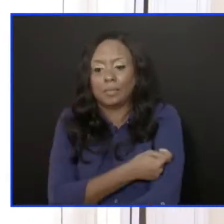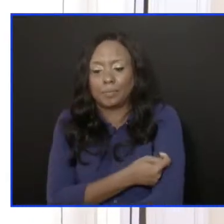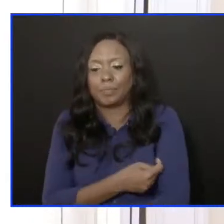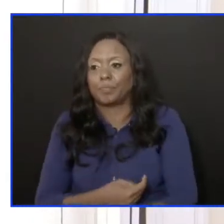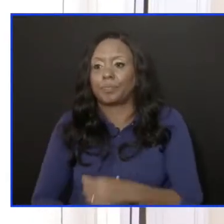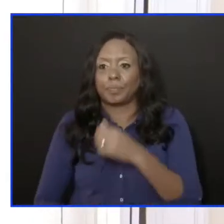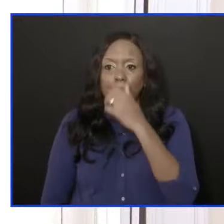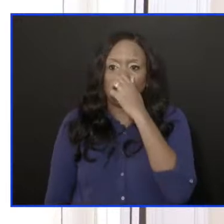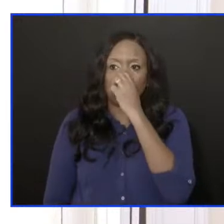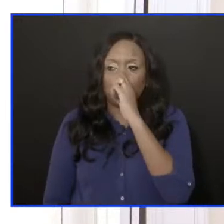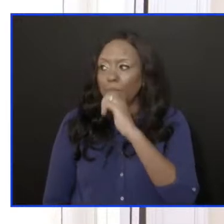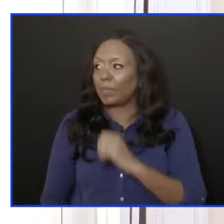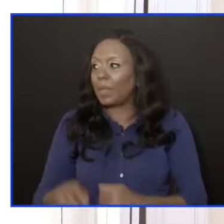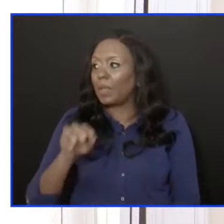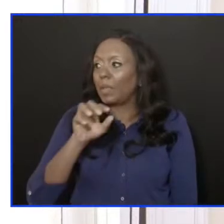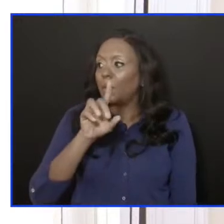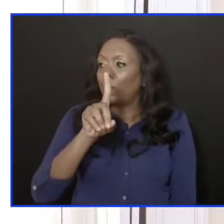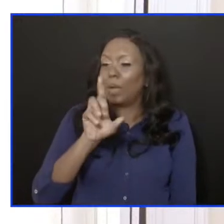the figures here.